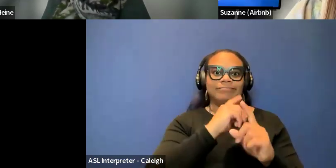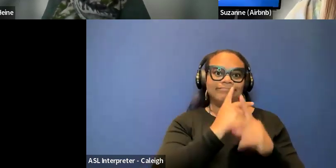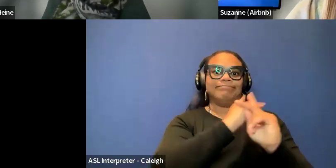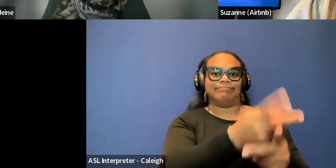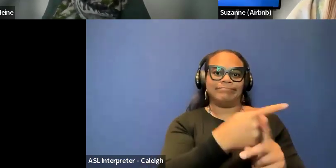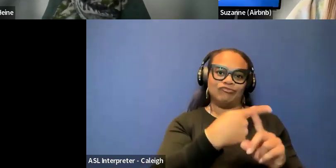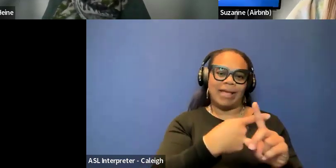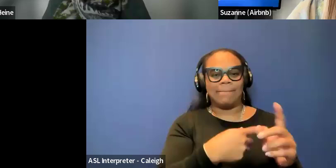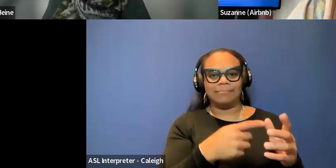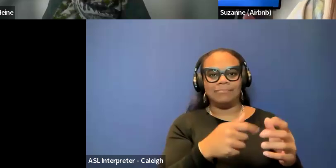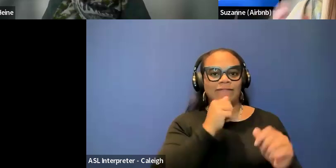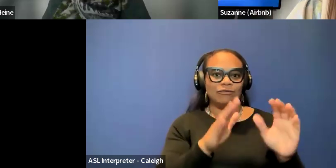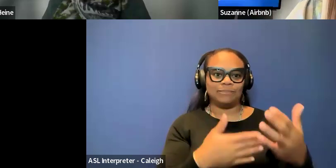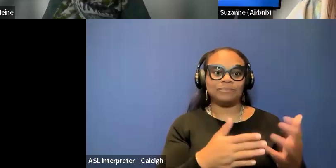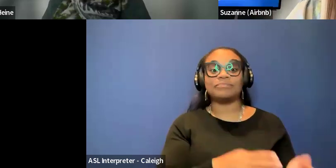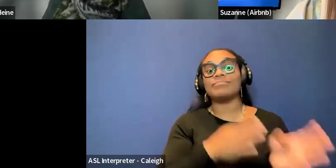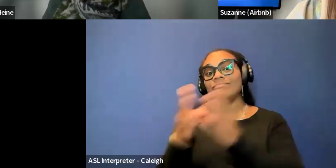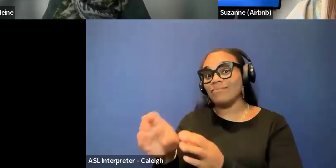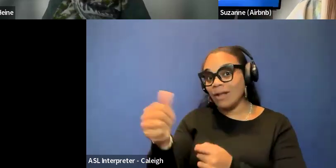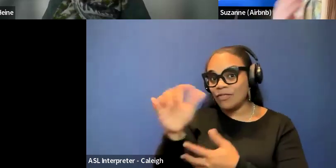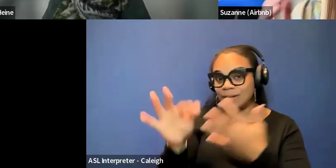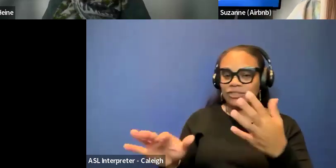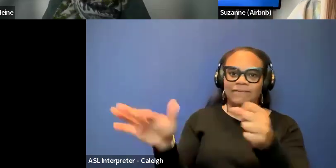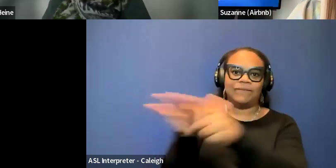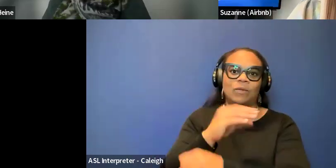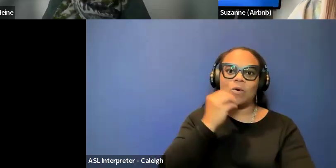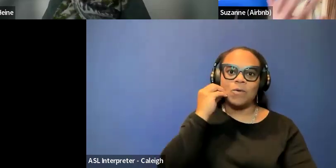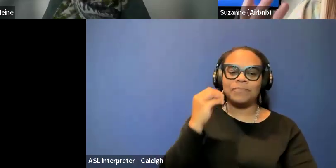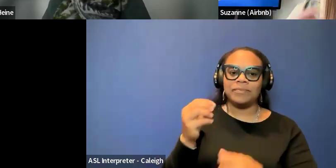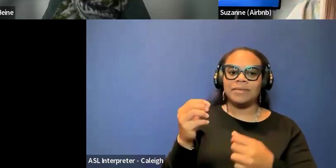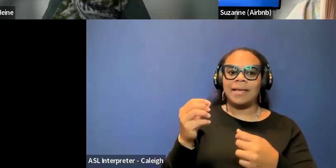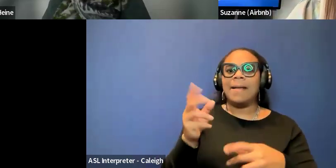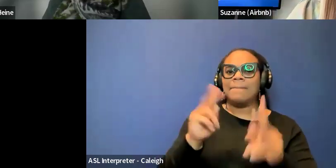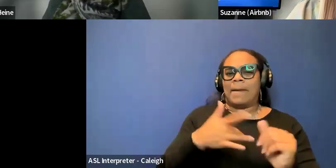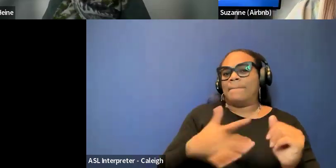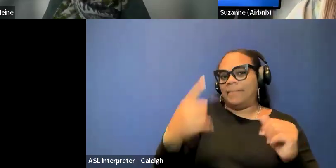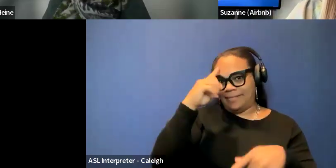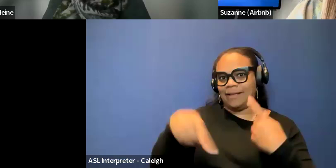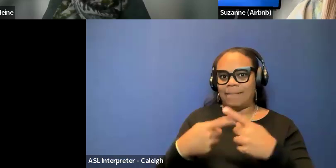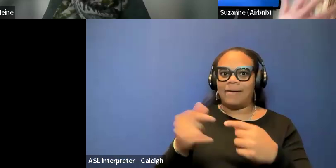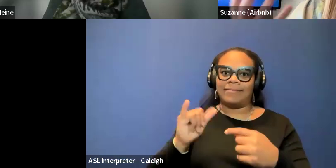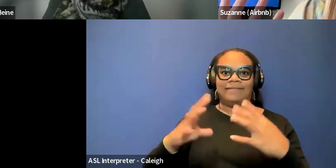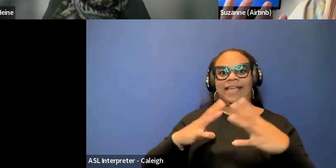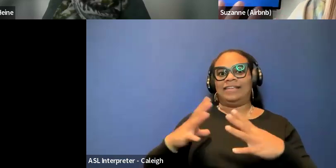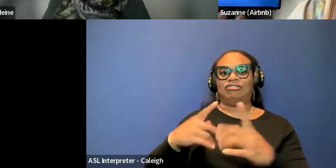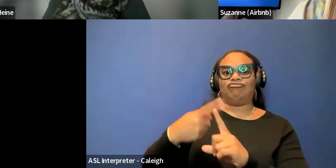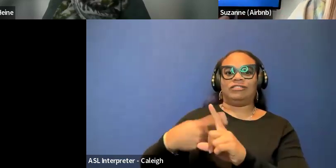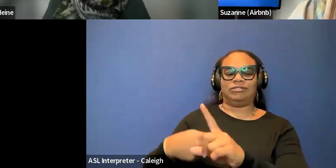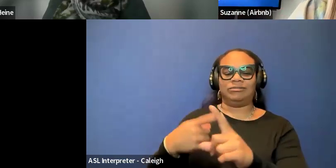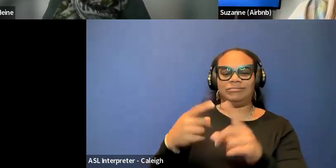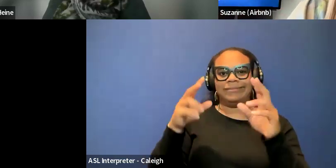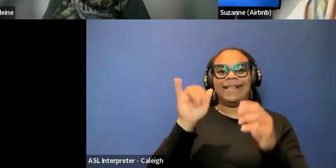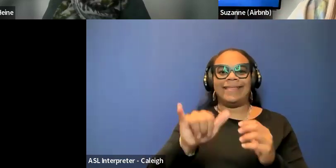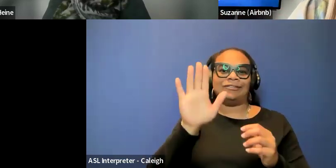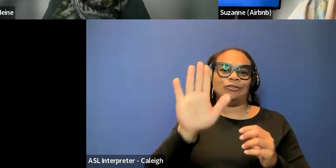And then the other option is an entire home. And this is, I think, what people traditionally think of vacation rentals. So this is sort of a home away from